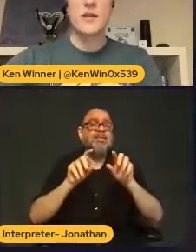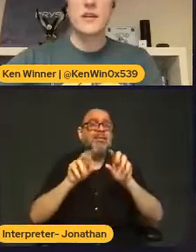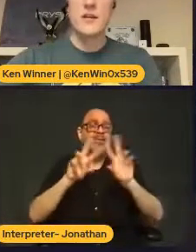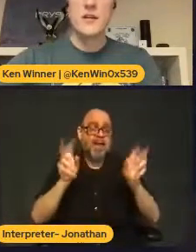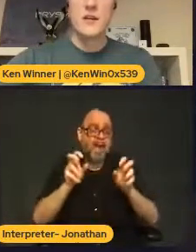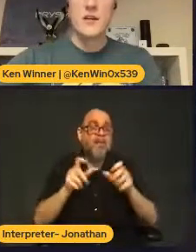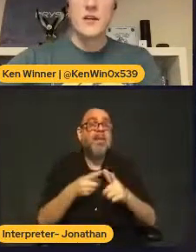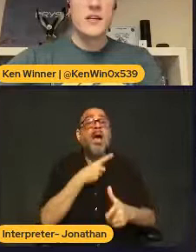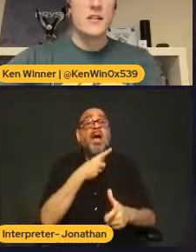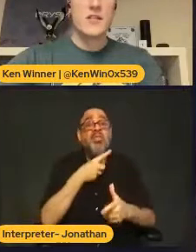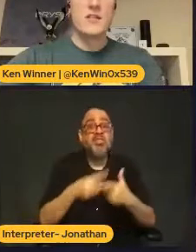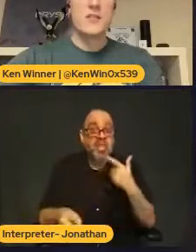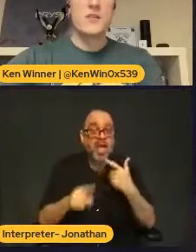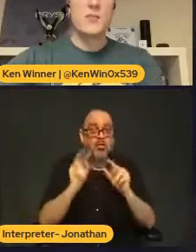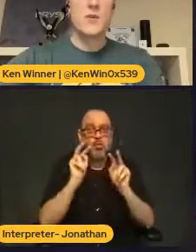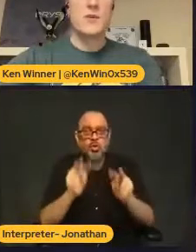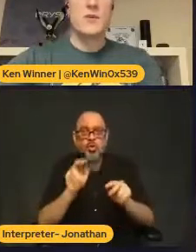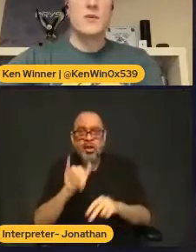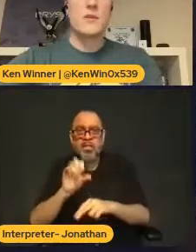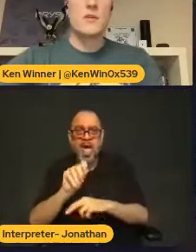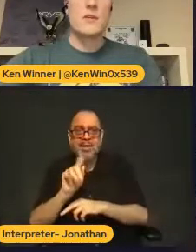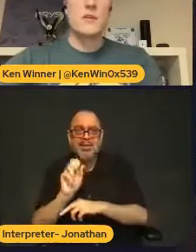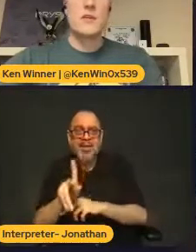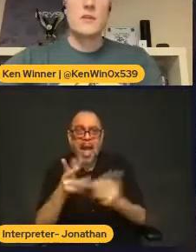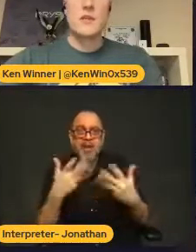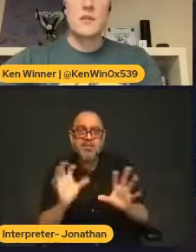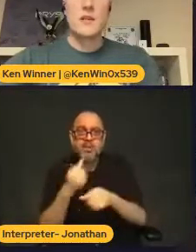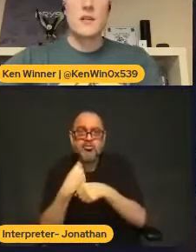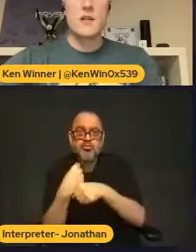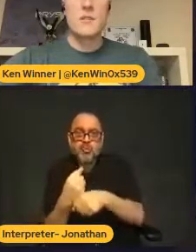that was created, it's just a simple